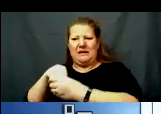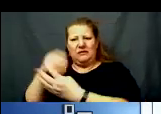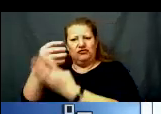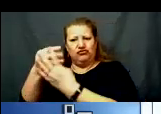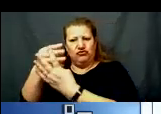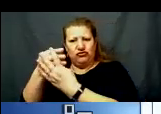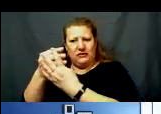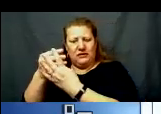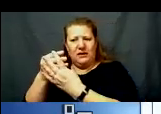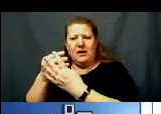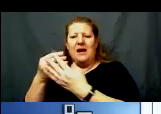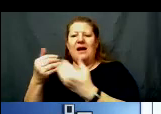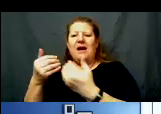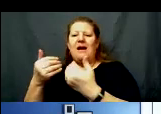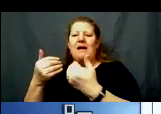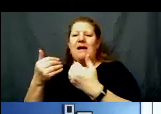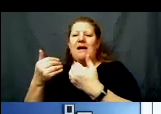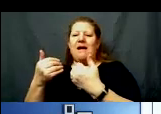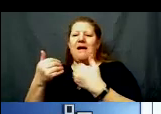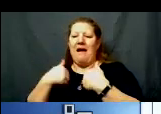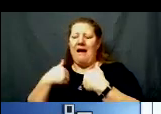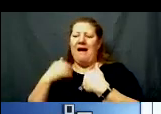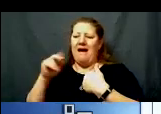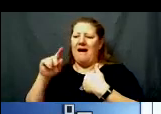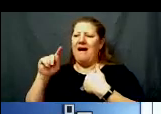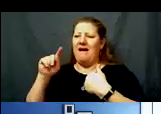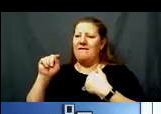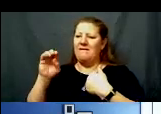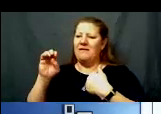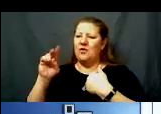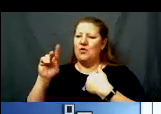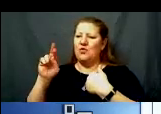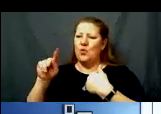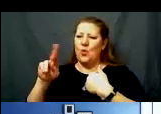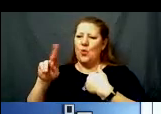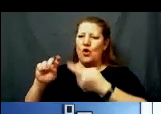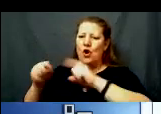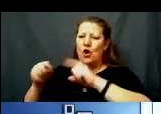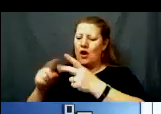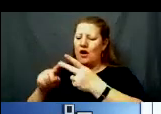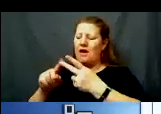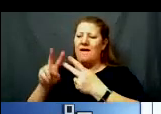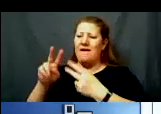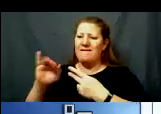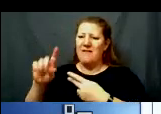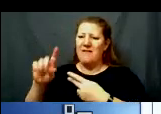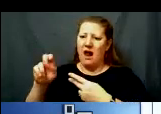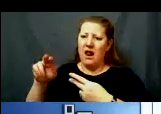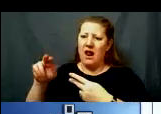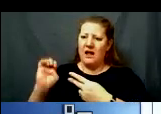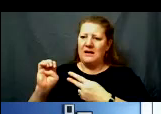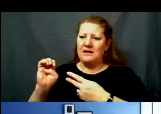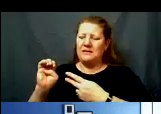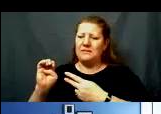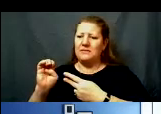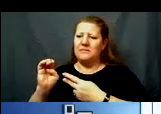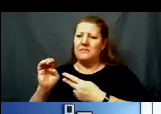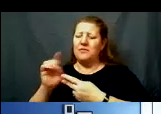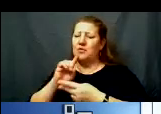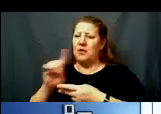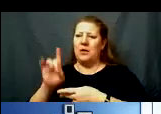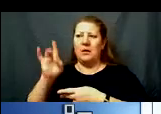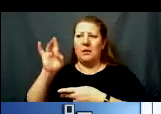are subject to a level of torture and violence that is really almost exceptional, or